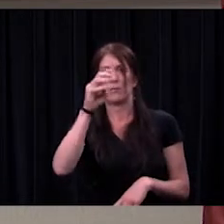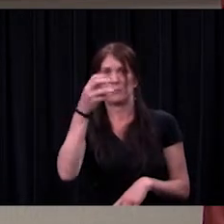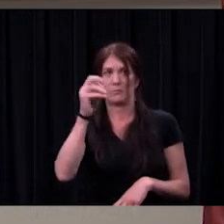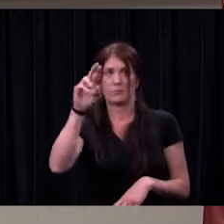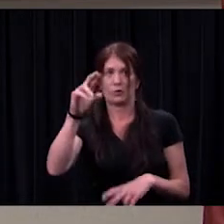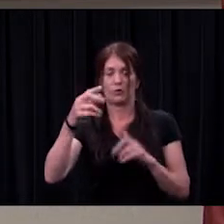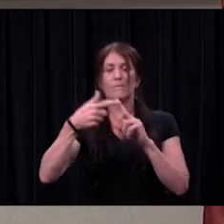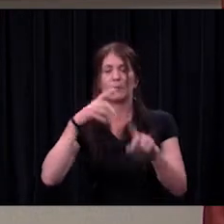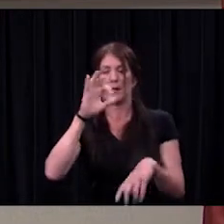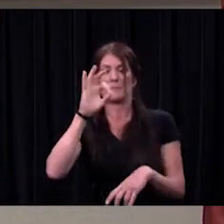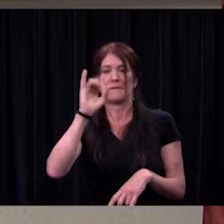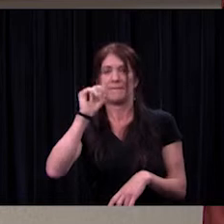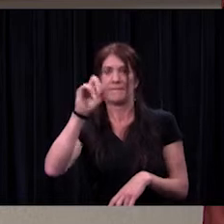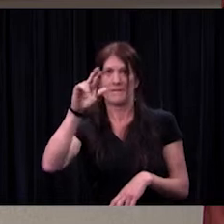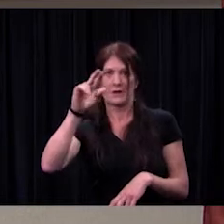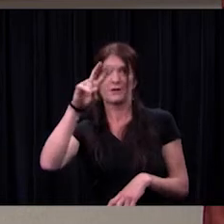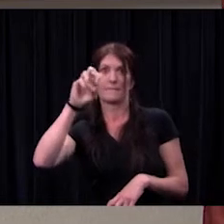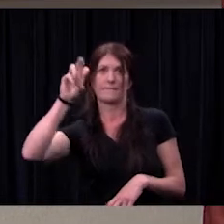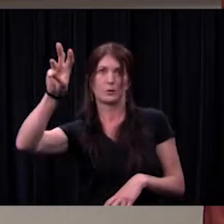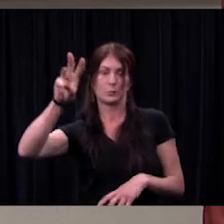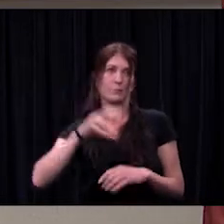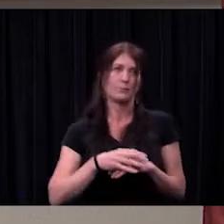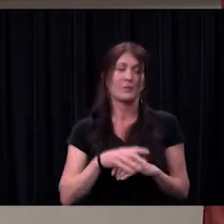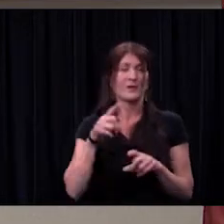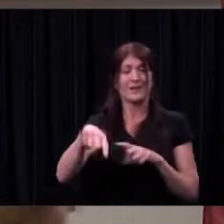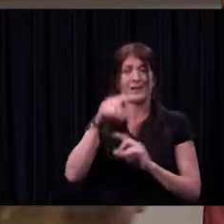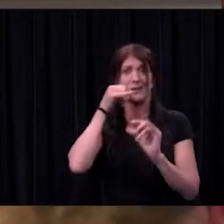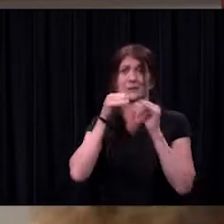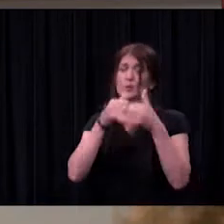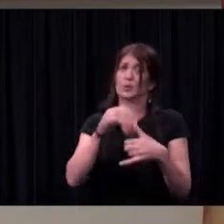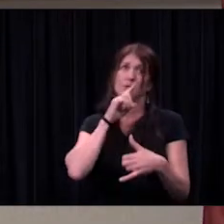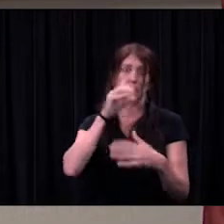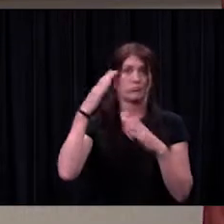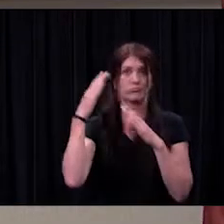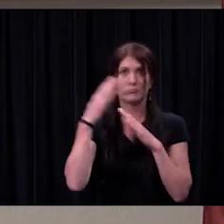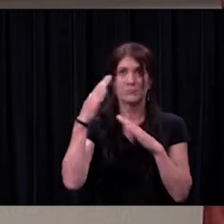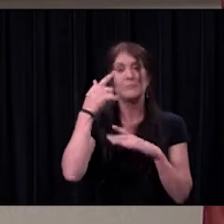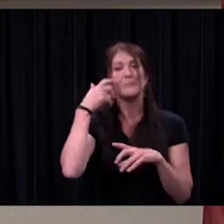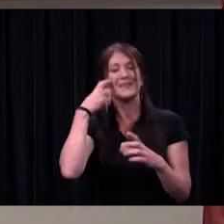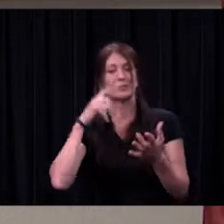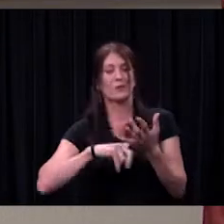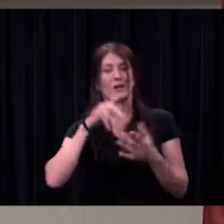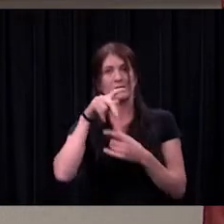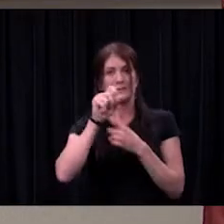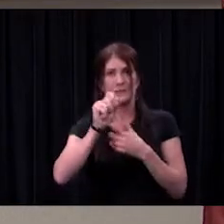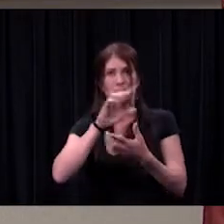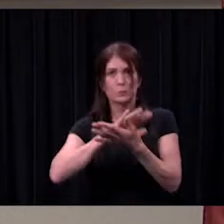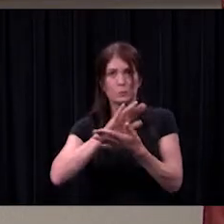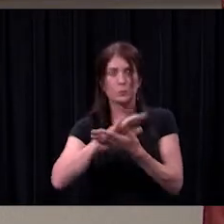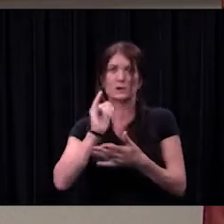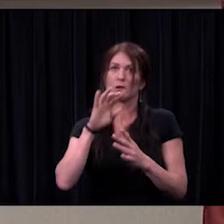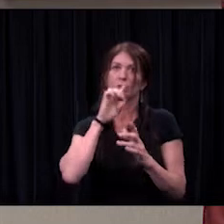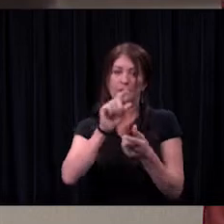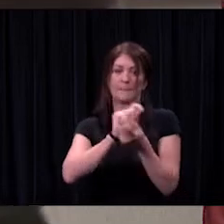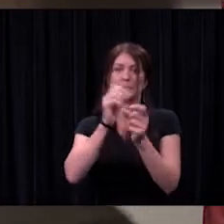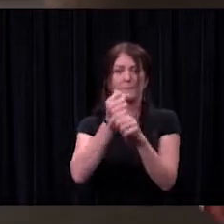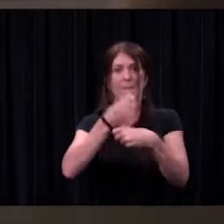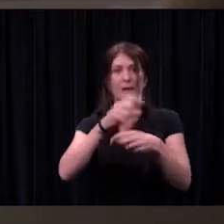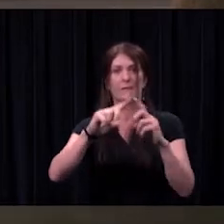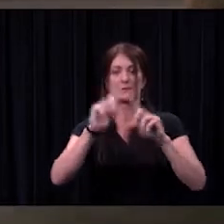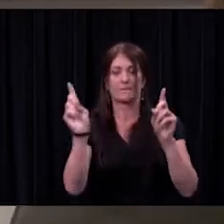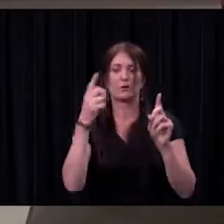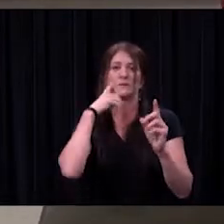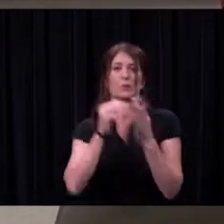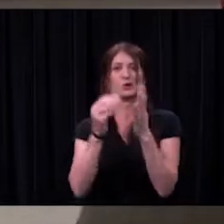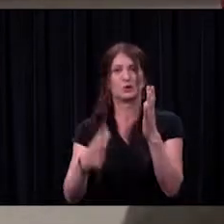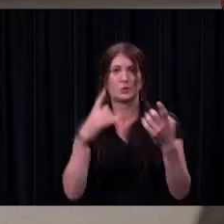These awards are pretty outstanding, and they recognize Kansas schools that are making a notable difference in student achievement. So congratulations to the 3 of